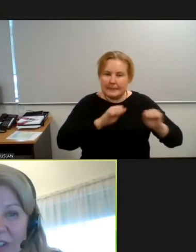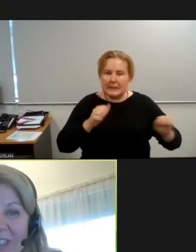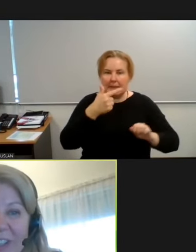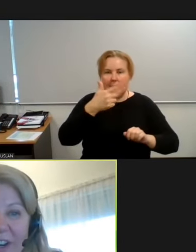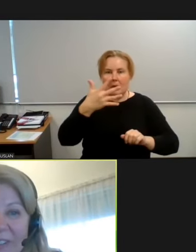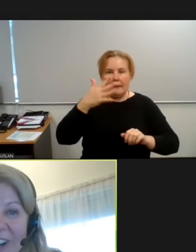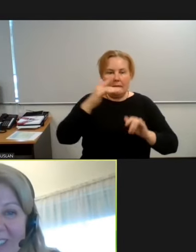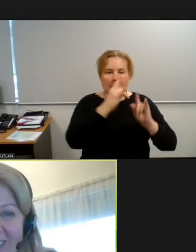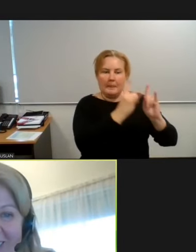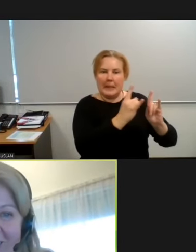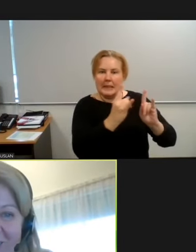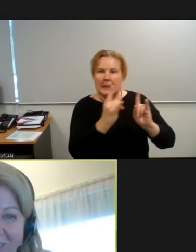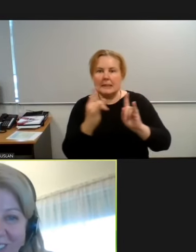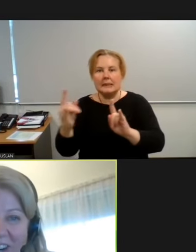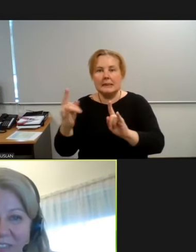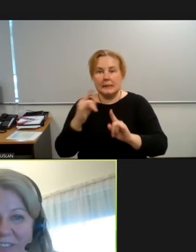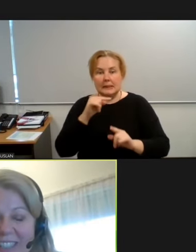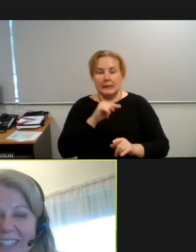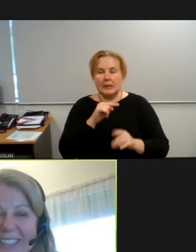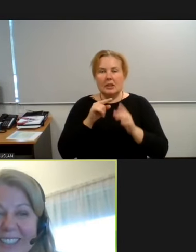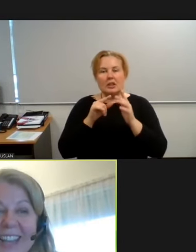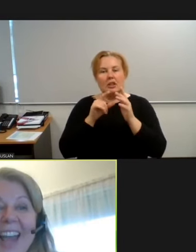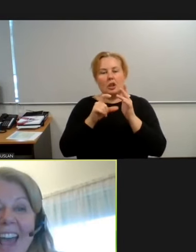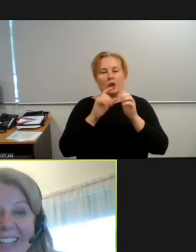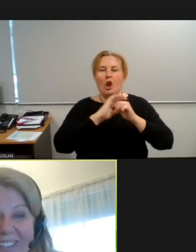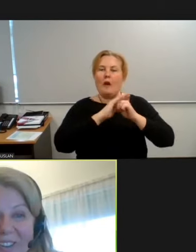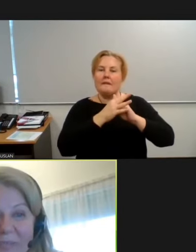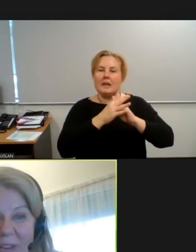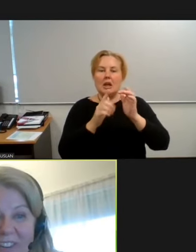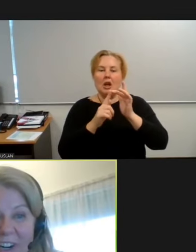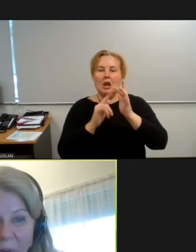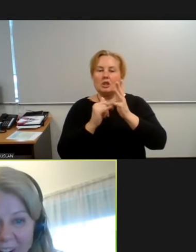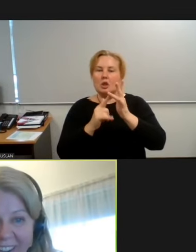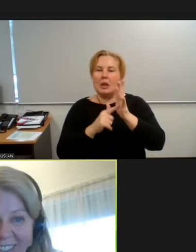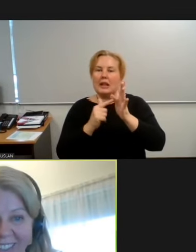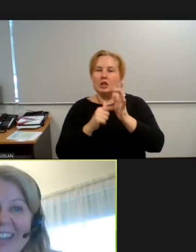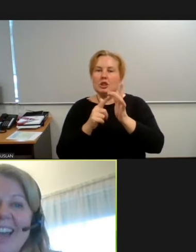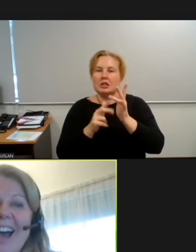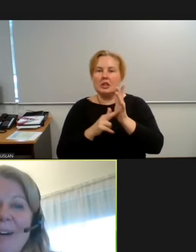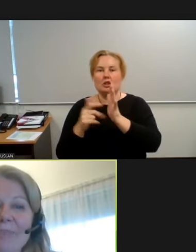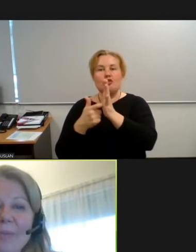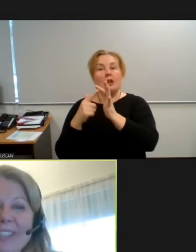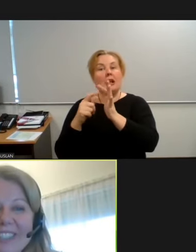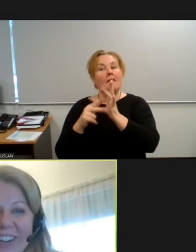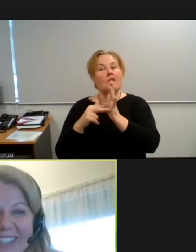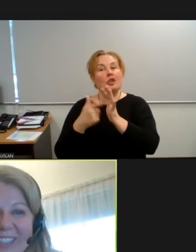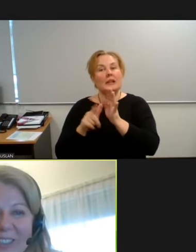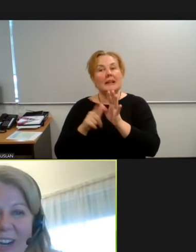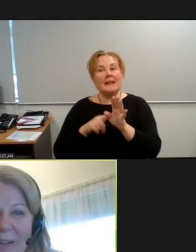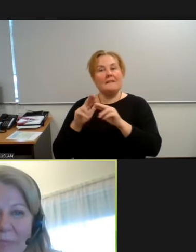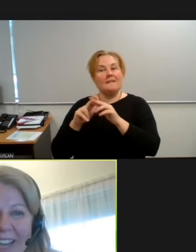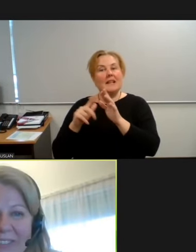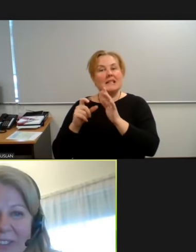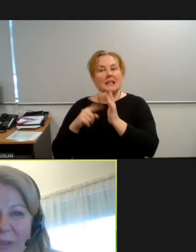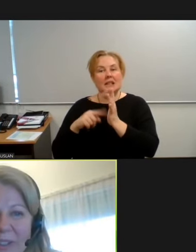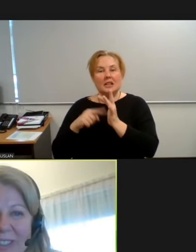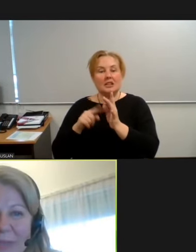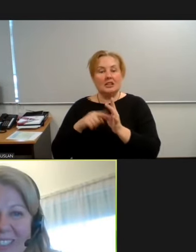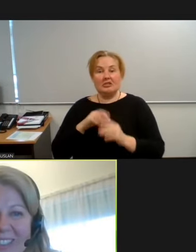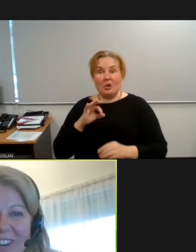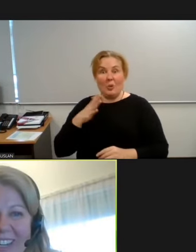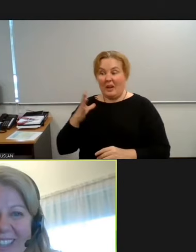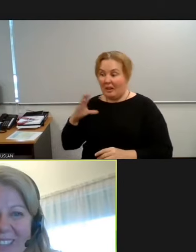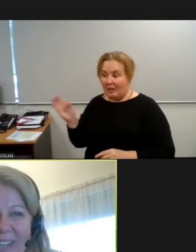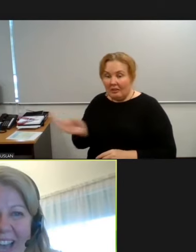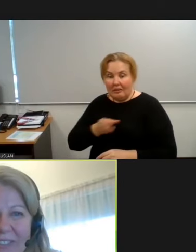the SERFs, the COVID isolation recovery facilities, has not been required, which is great to plan for the worst,